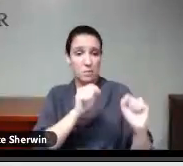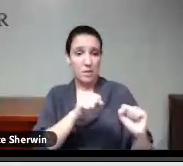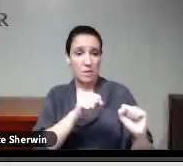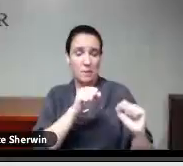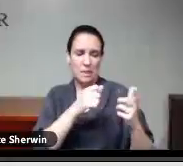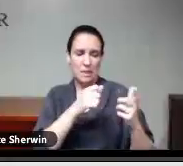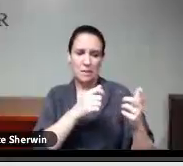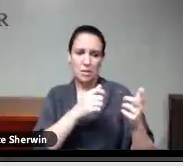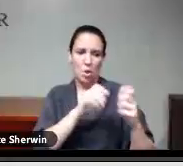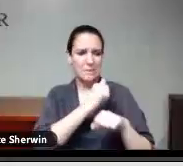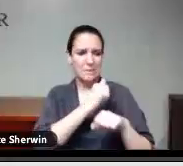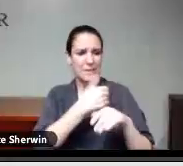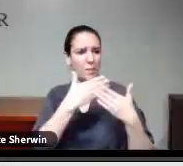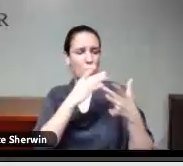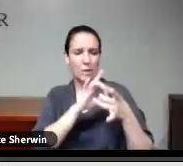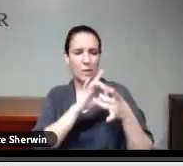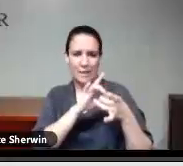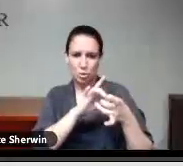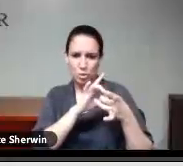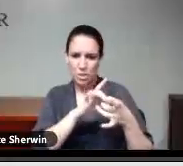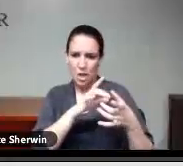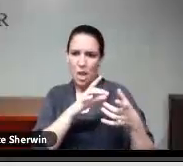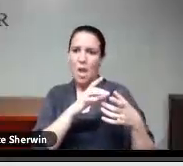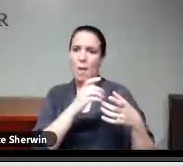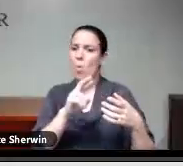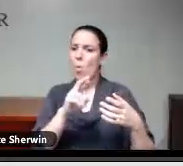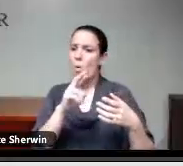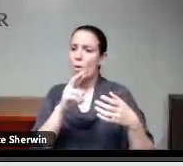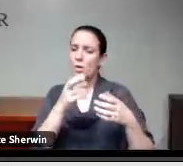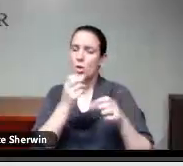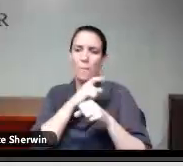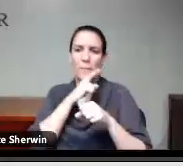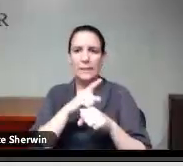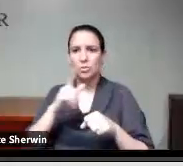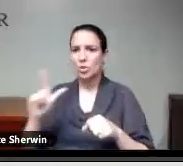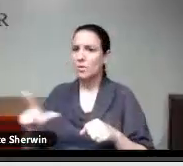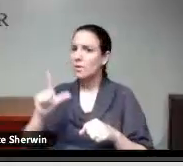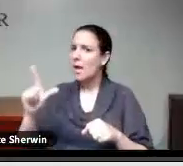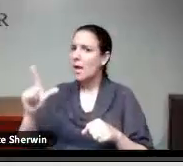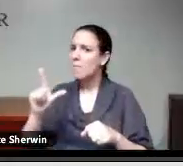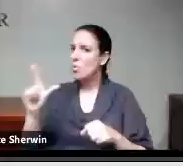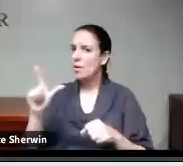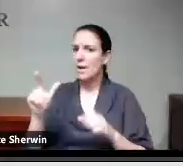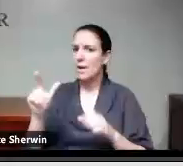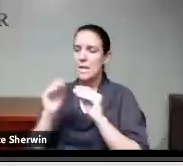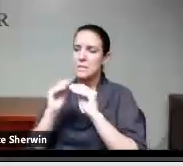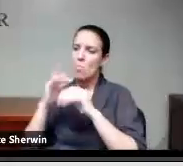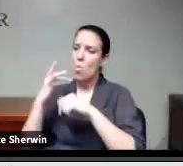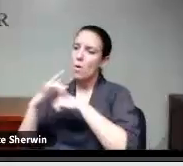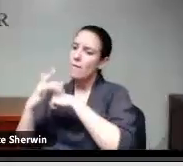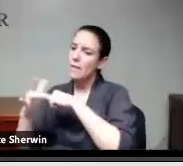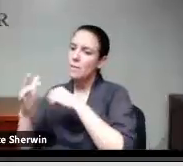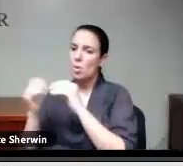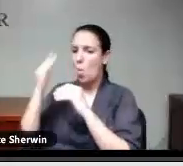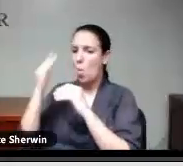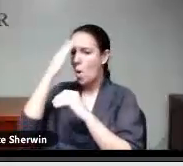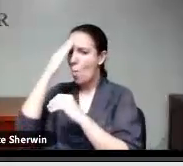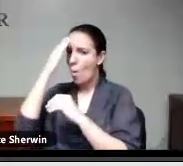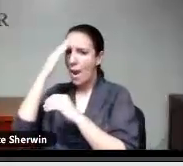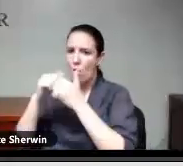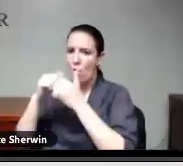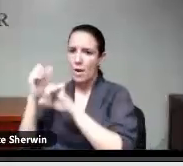a relationship or positioning the libraries or the library staff more strategically with certain entities